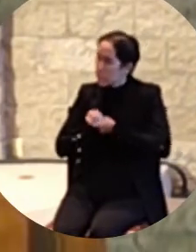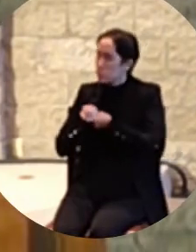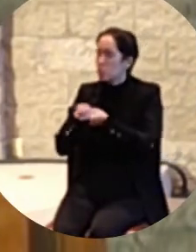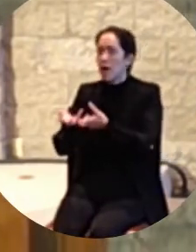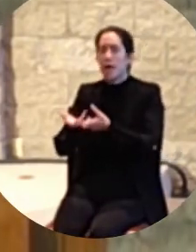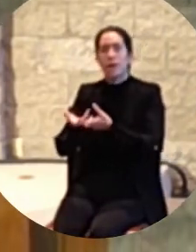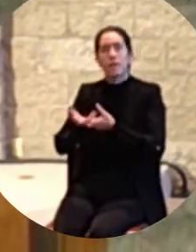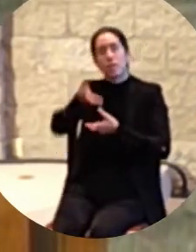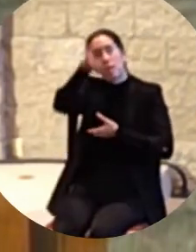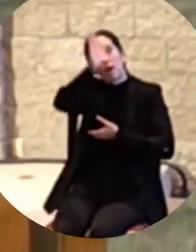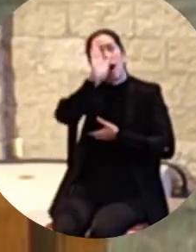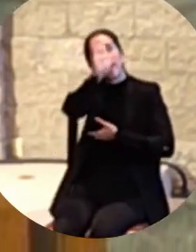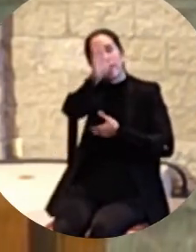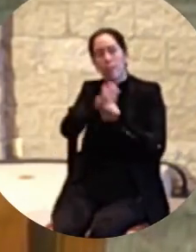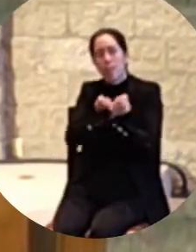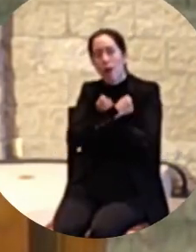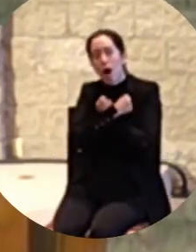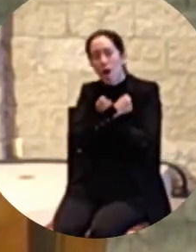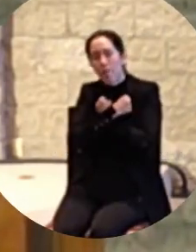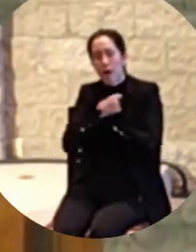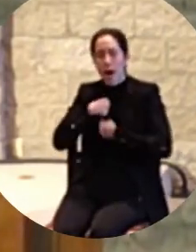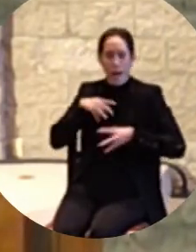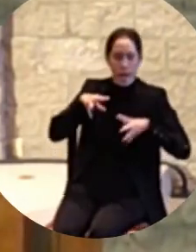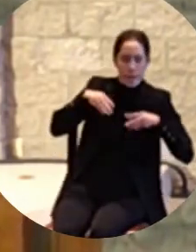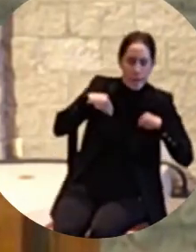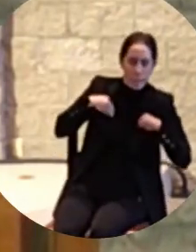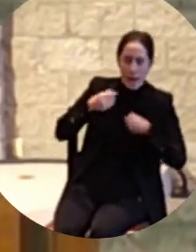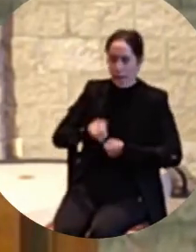give and receive kindness.